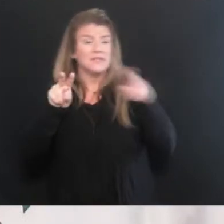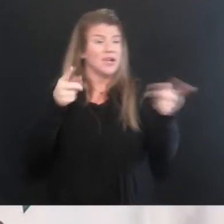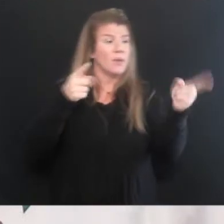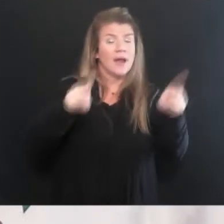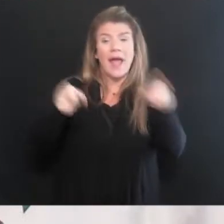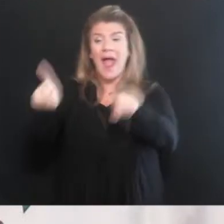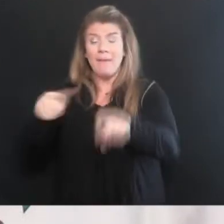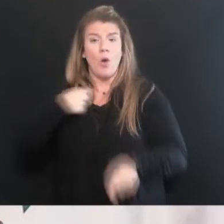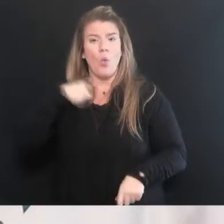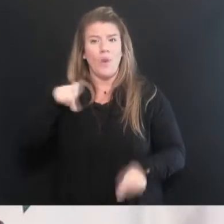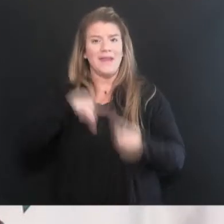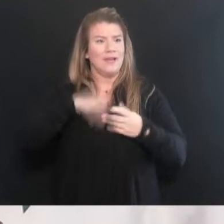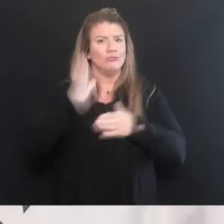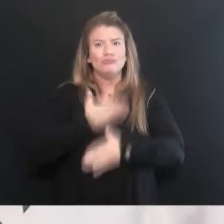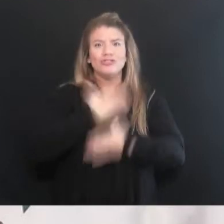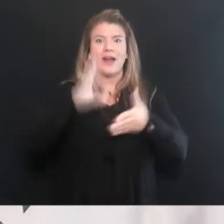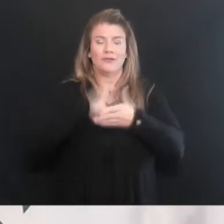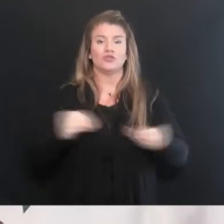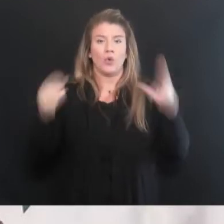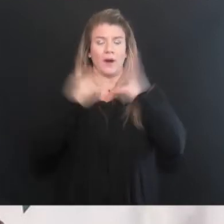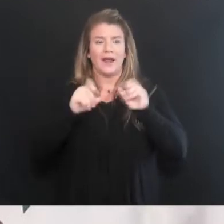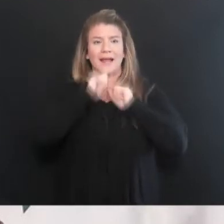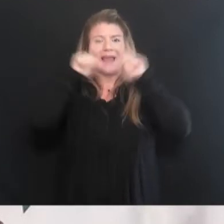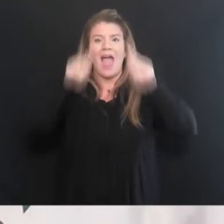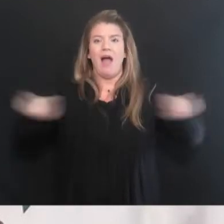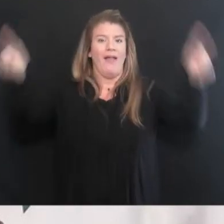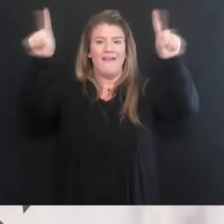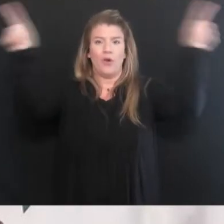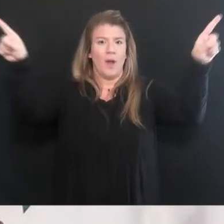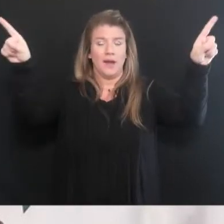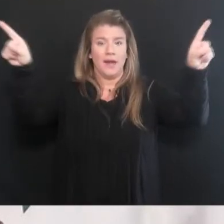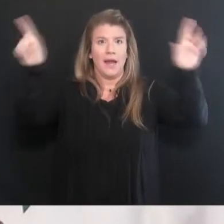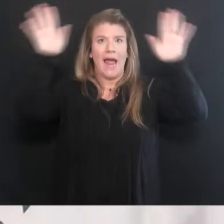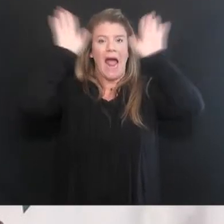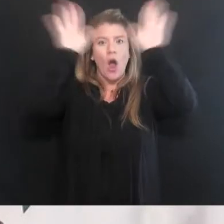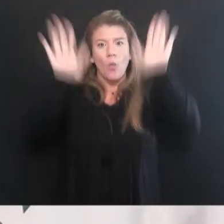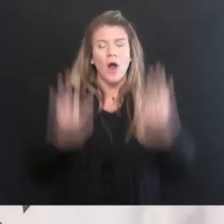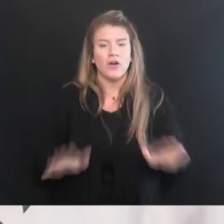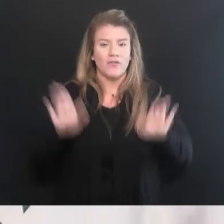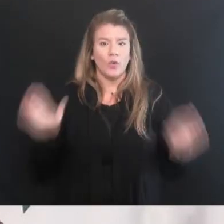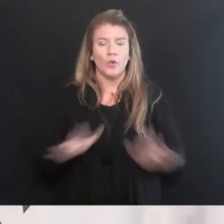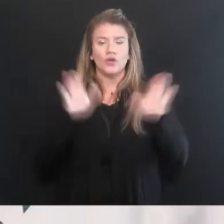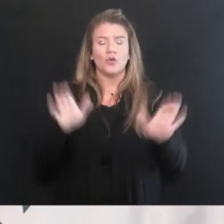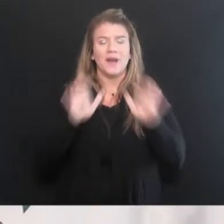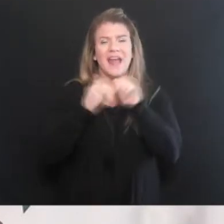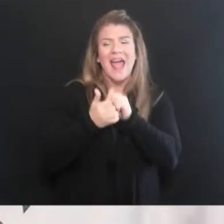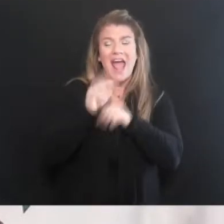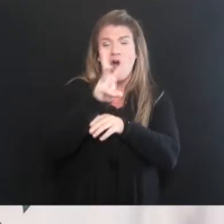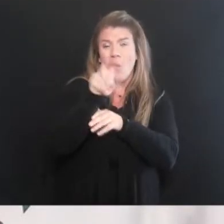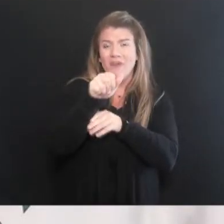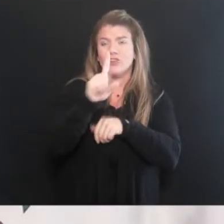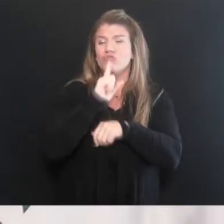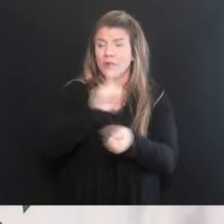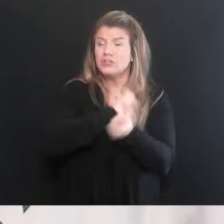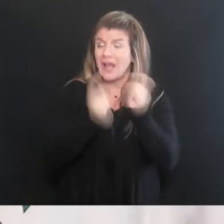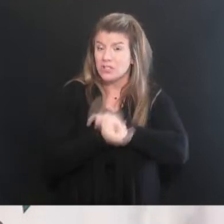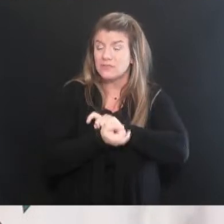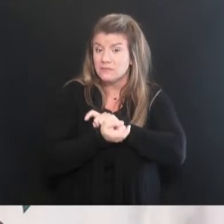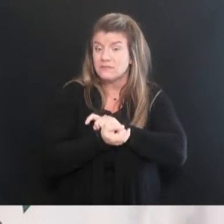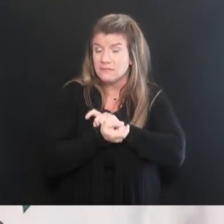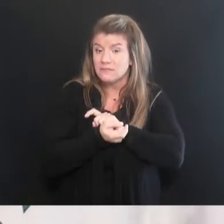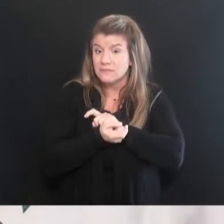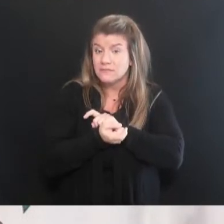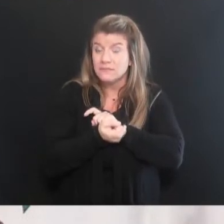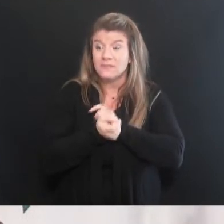story. We need to tell the story of just how great West Virginia is doing and how West Virginia has really changed. As